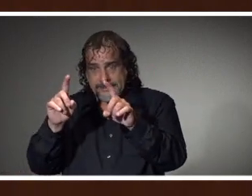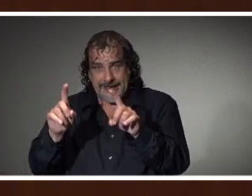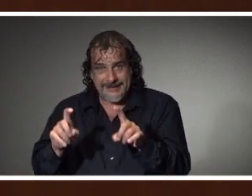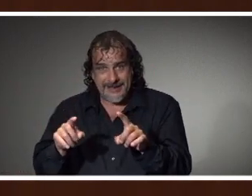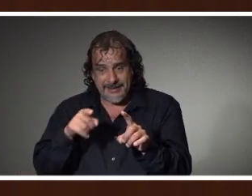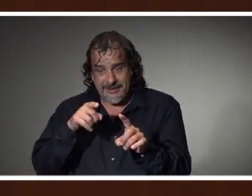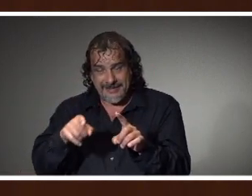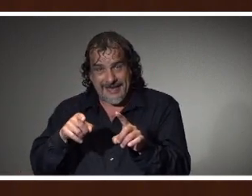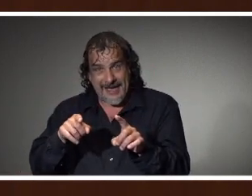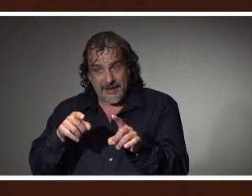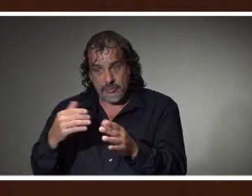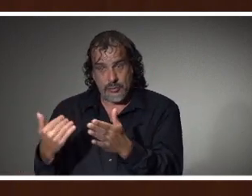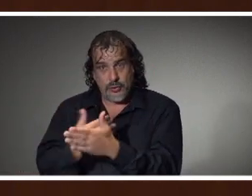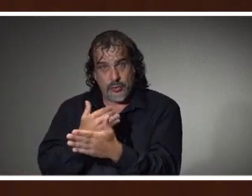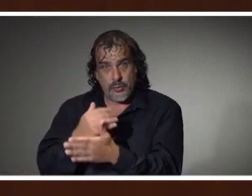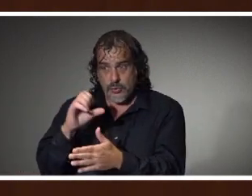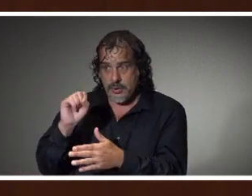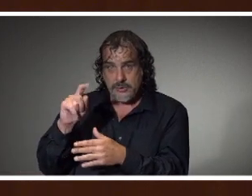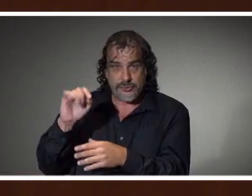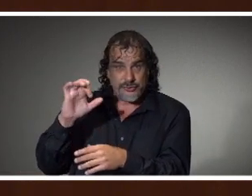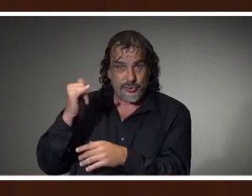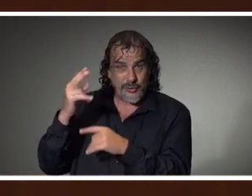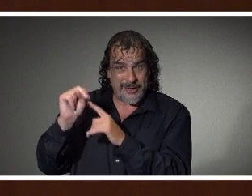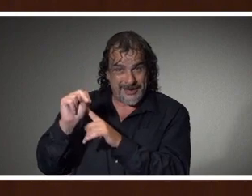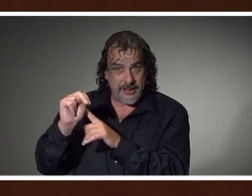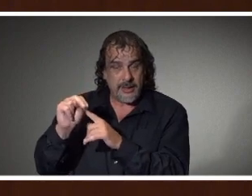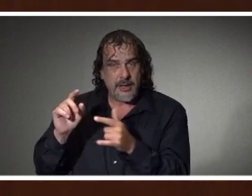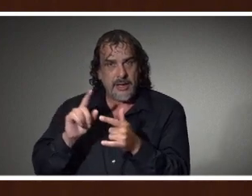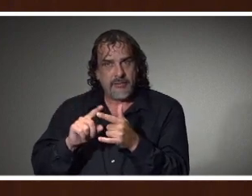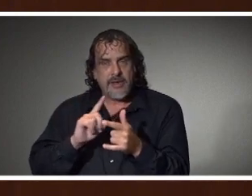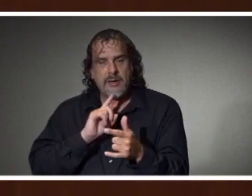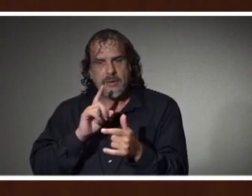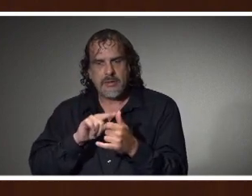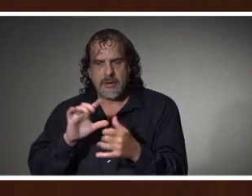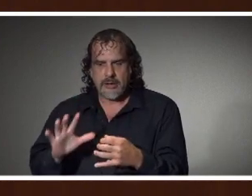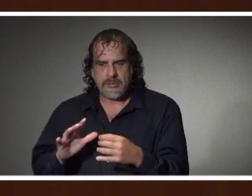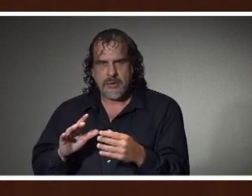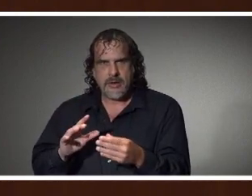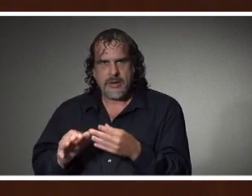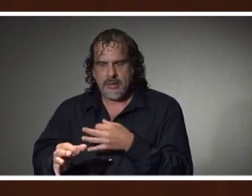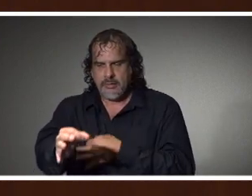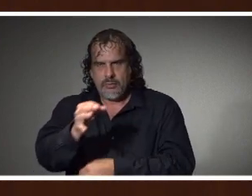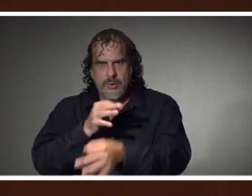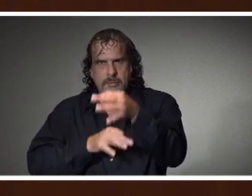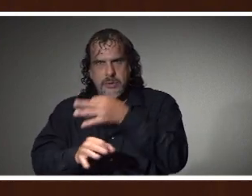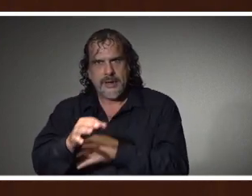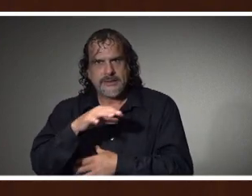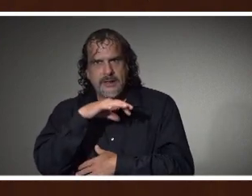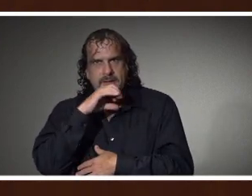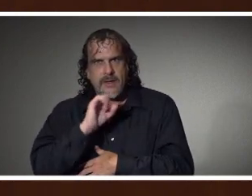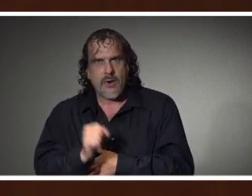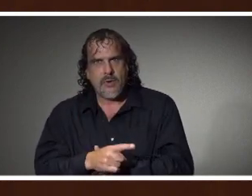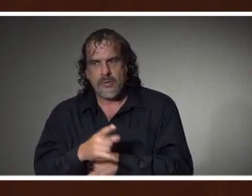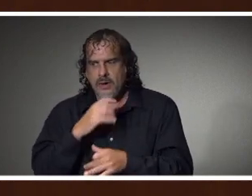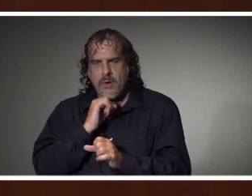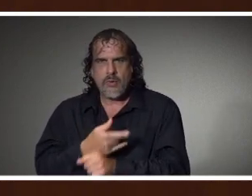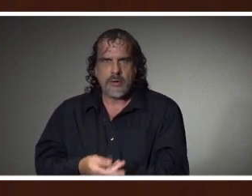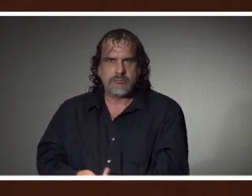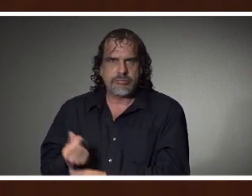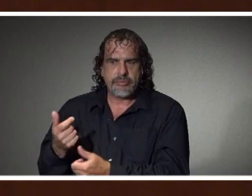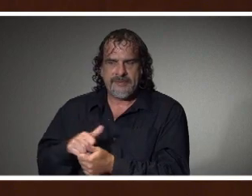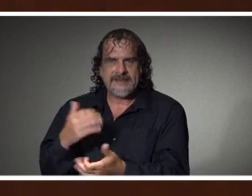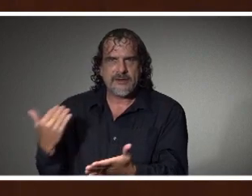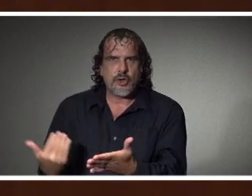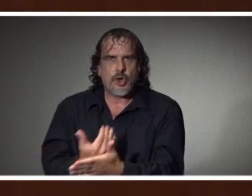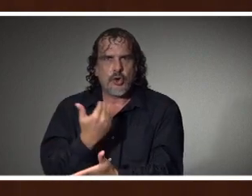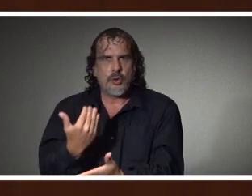more transmissible strain has pretty much supplanted the older one. It's just a single point mutation on the surface protein. So